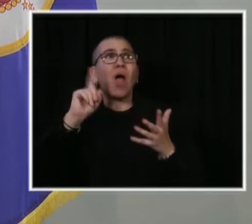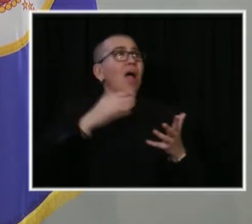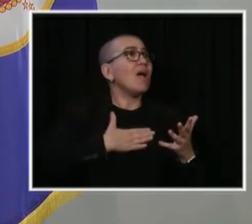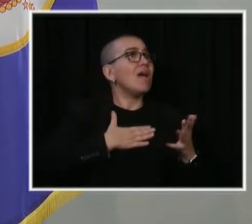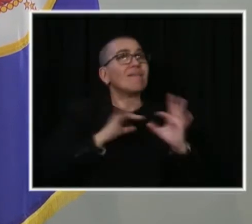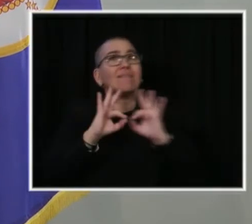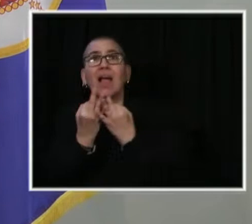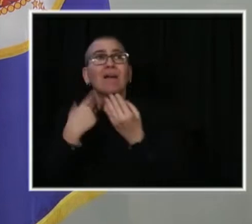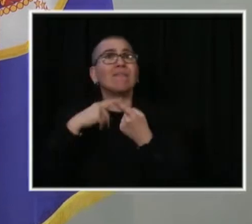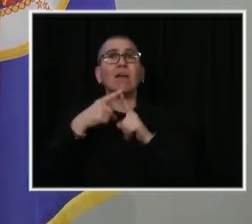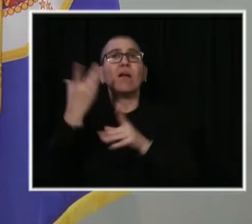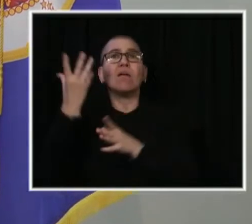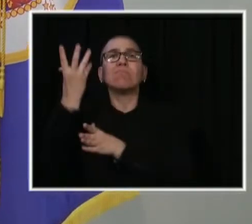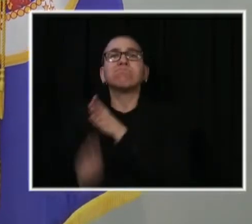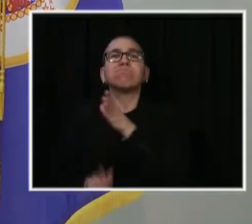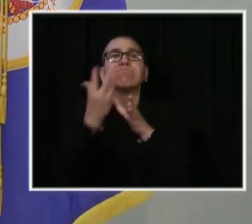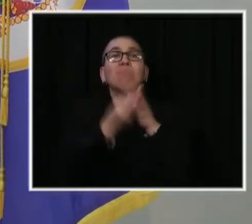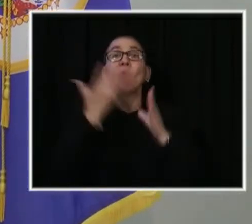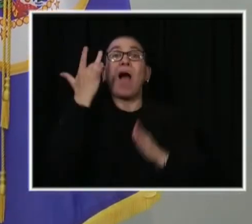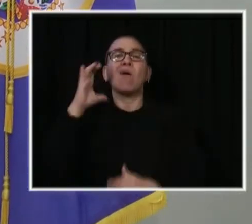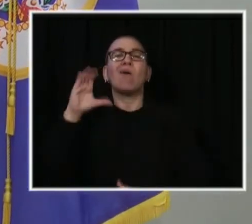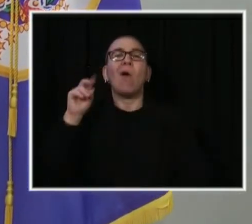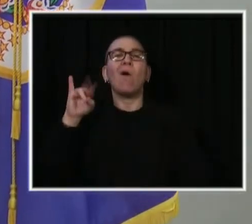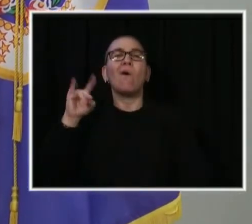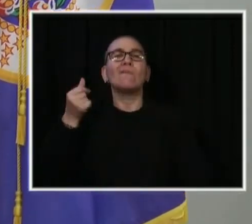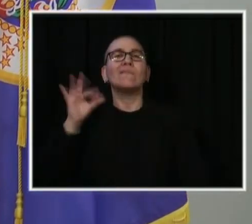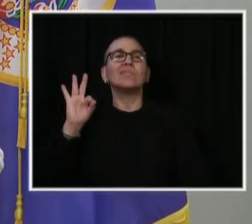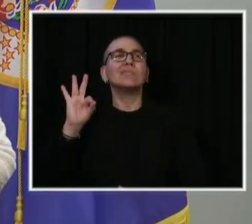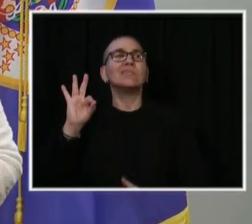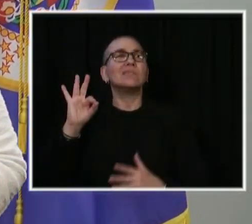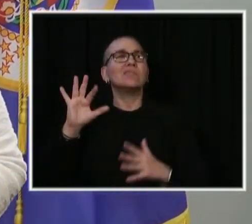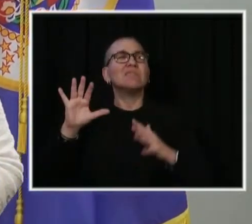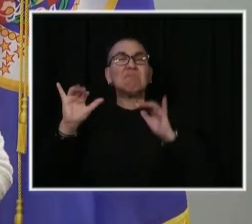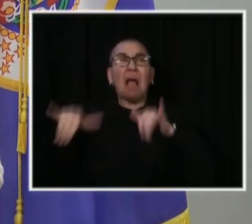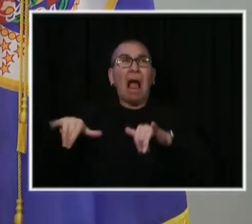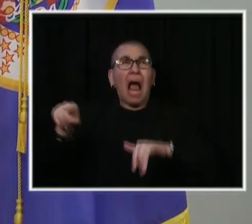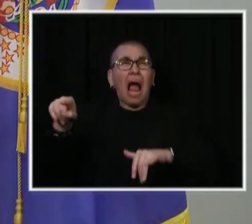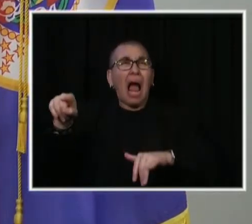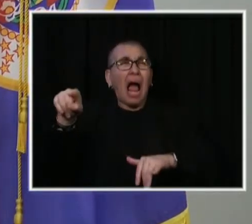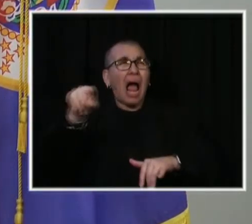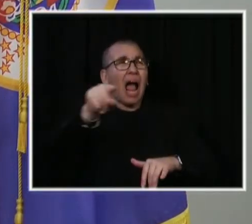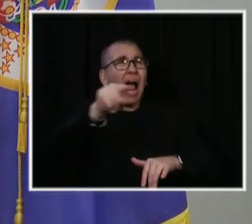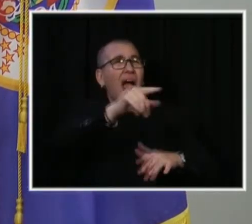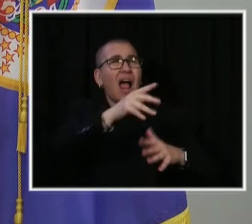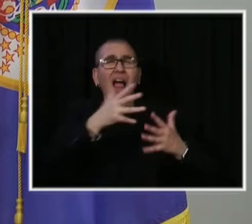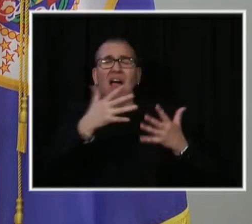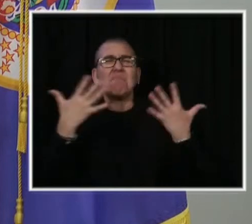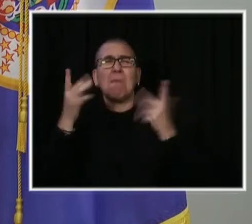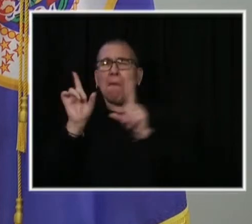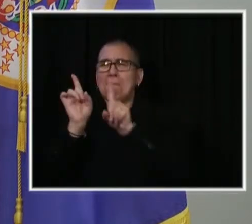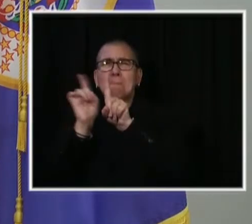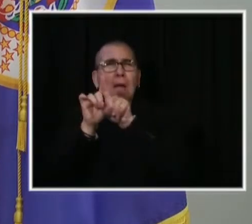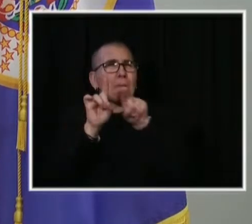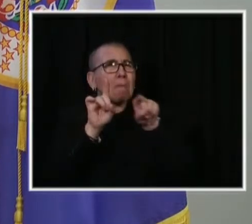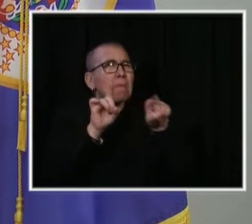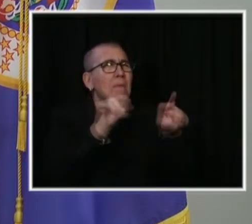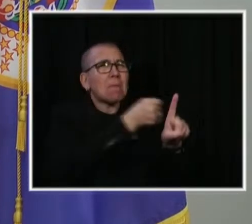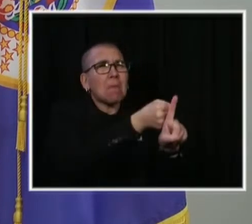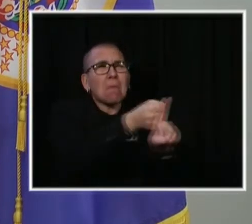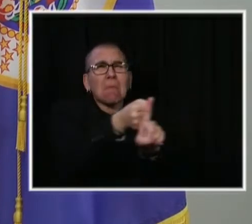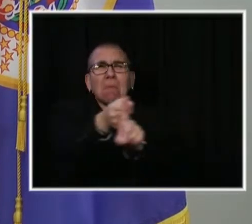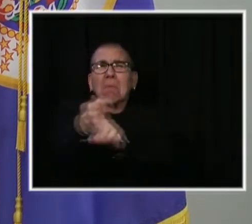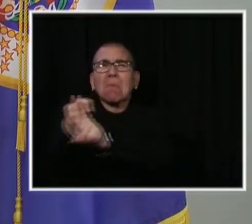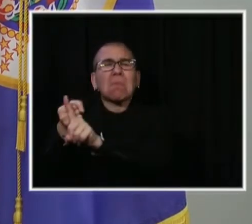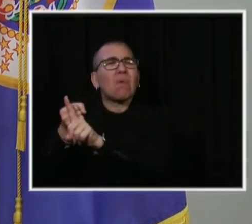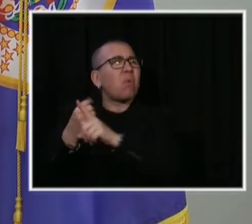think that's probably true of most people by this time, that you know somebody who's been deeply affected by